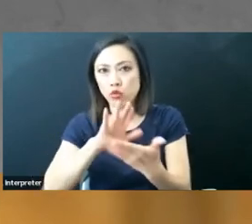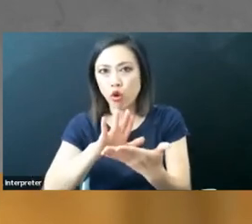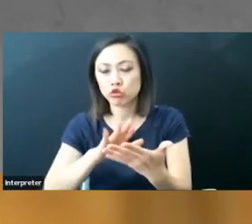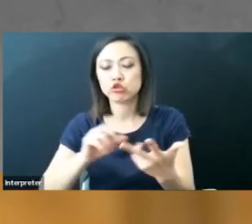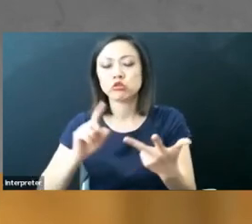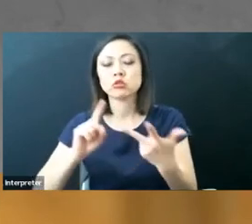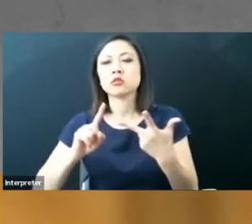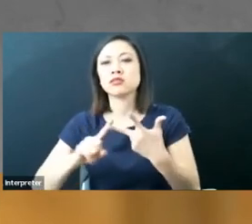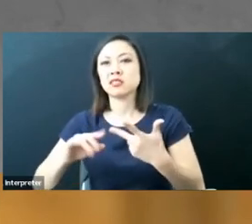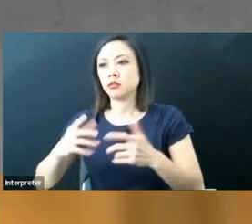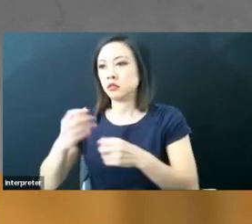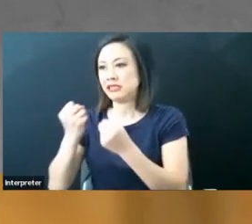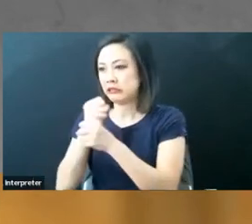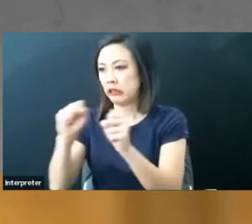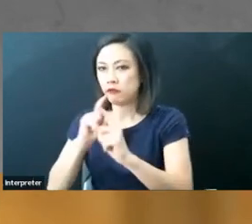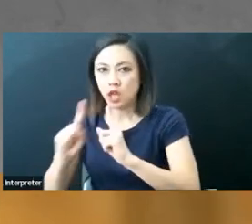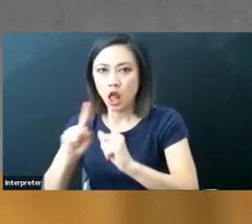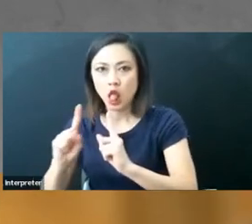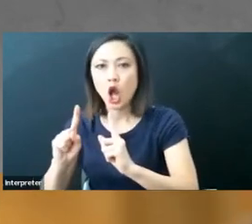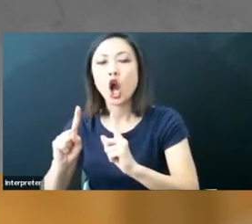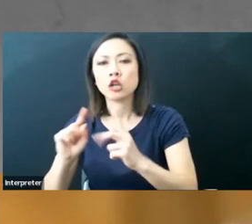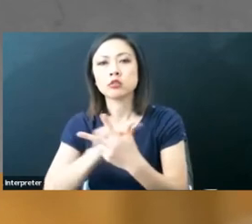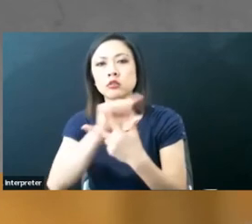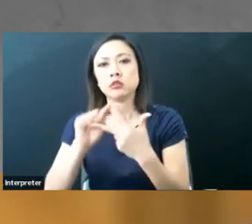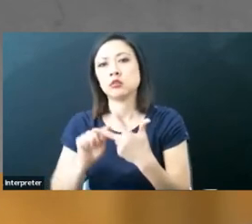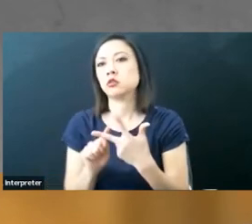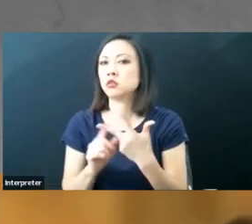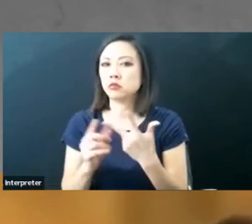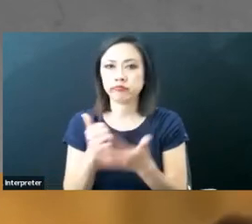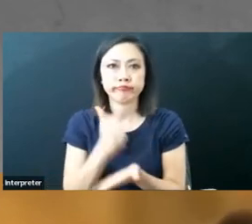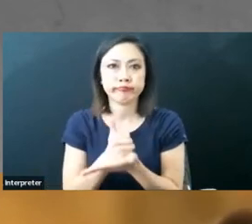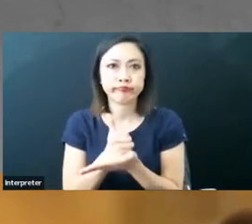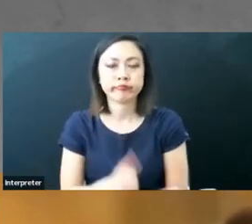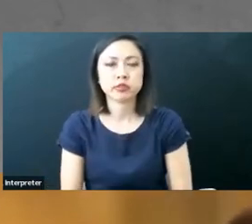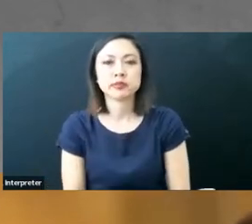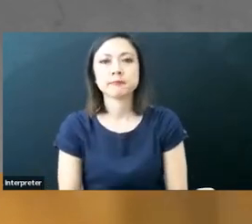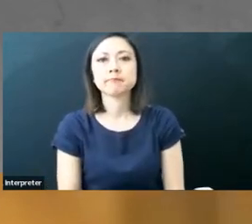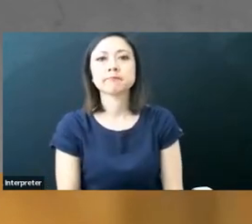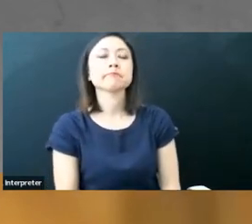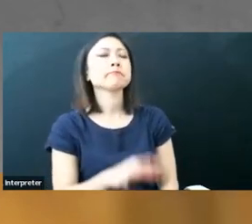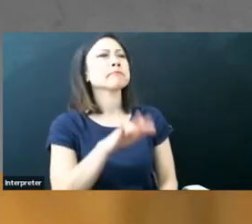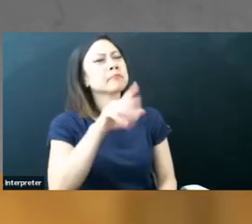life. Have you had a similar experience to many other corporations where